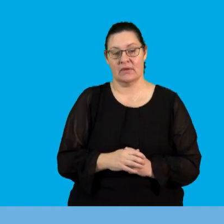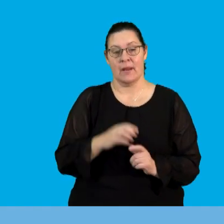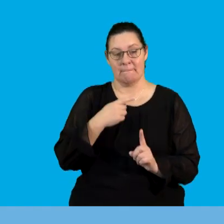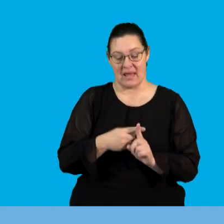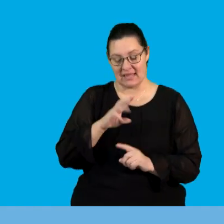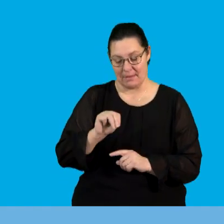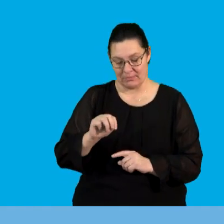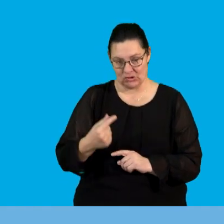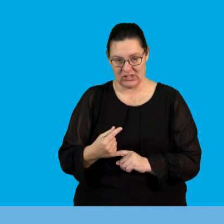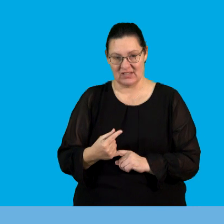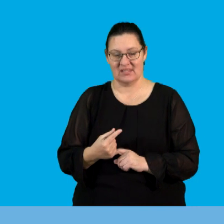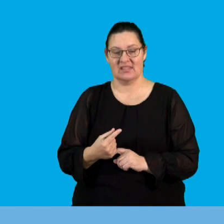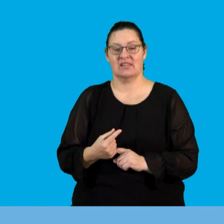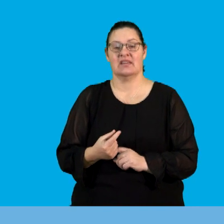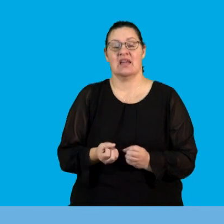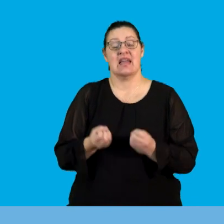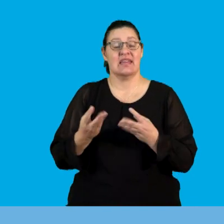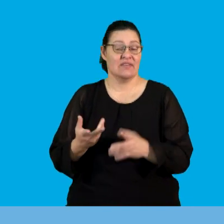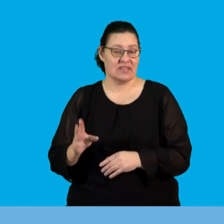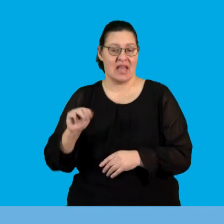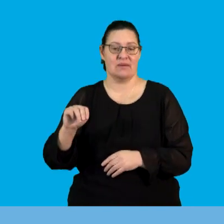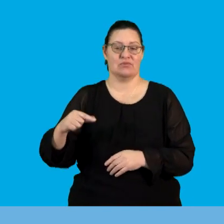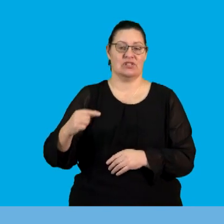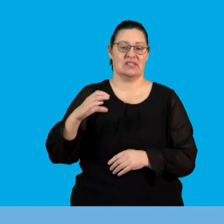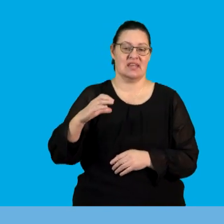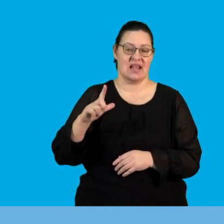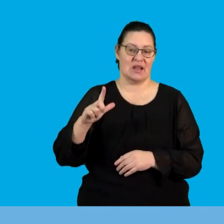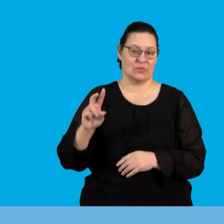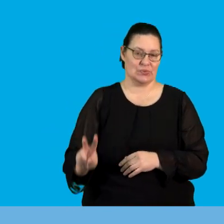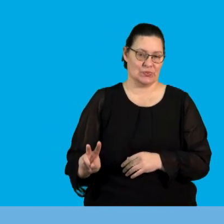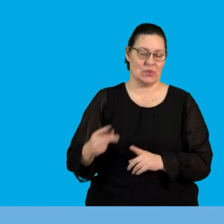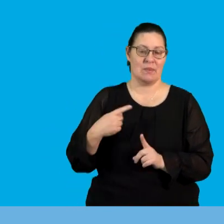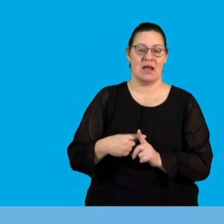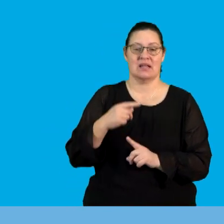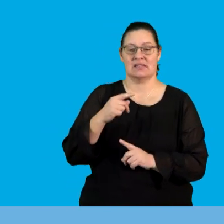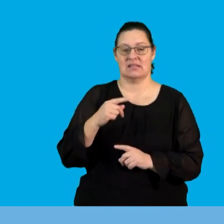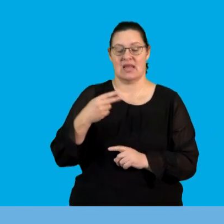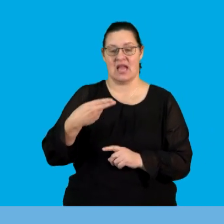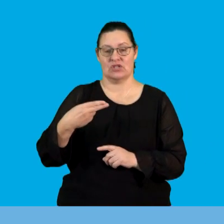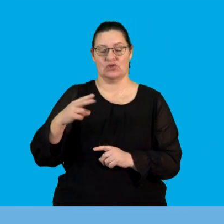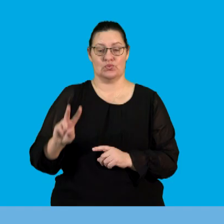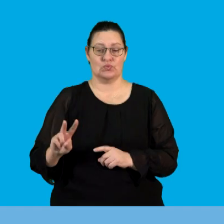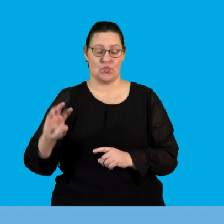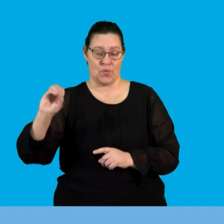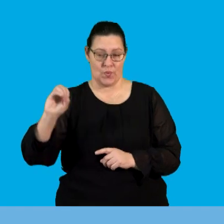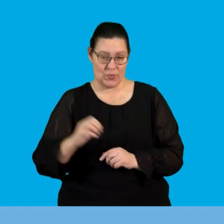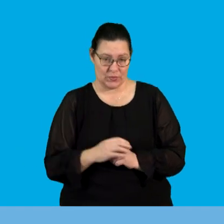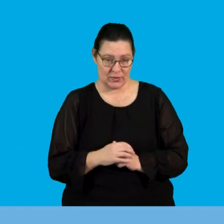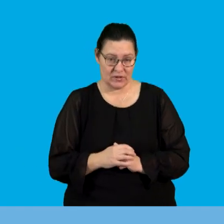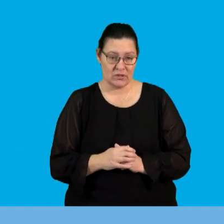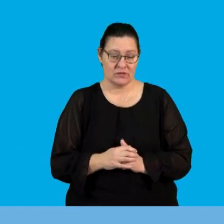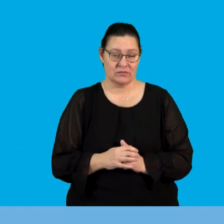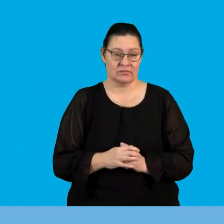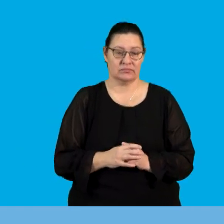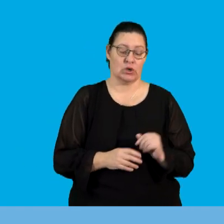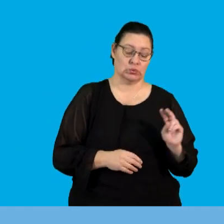2HCl, which then means that this 2 goes for everything in this compound. So that is now we have 2 hydrogens and 2 chlorines.